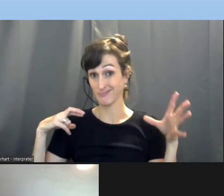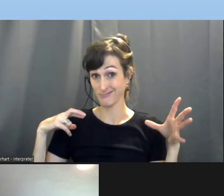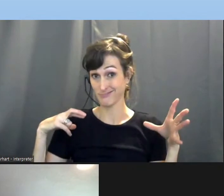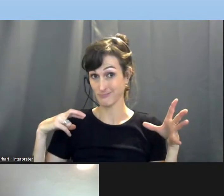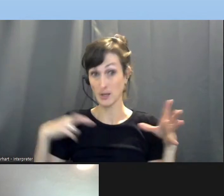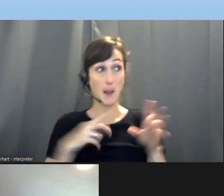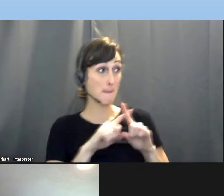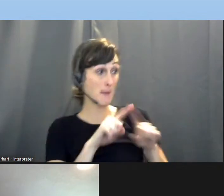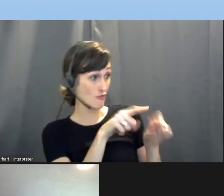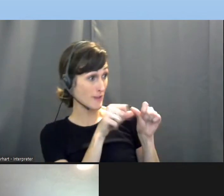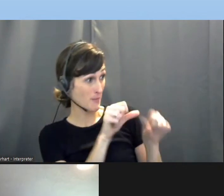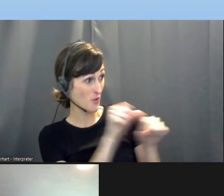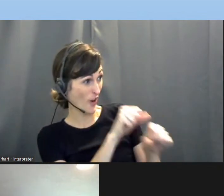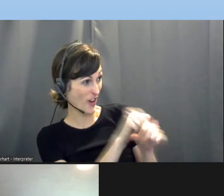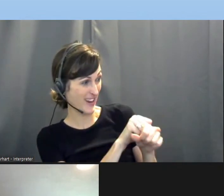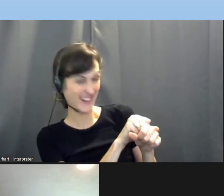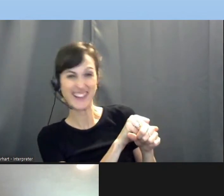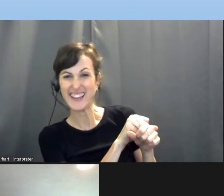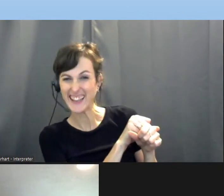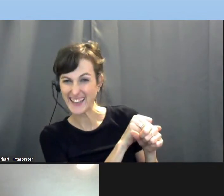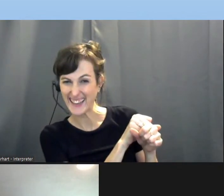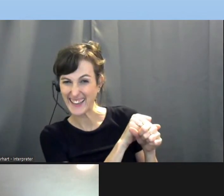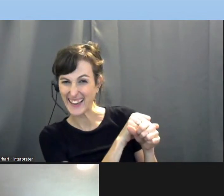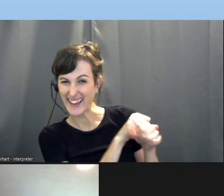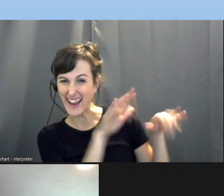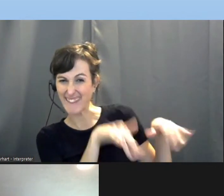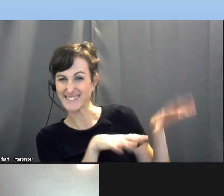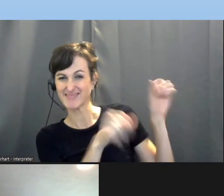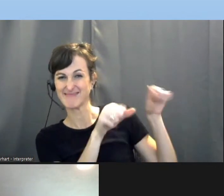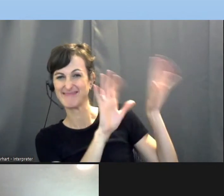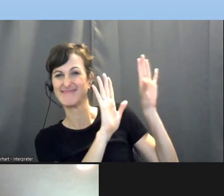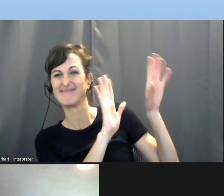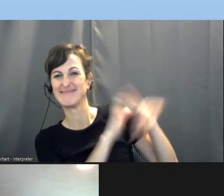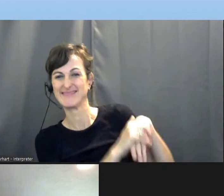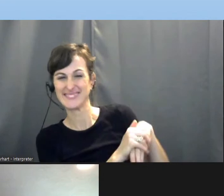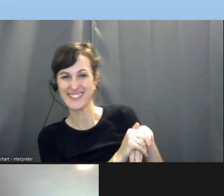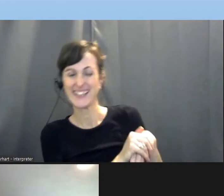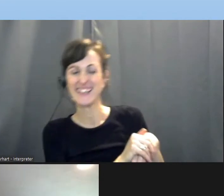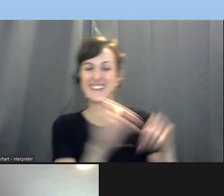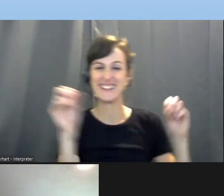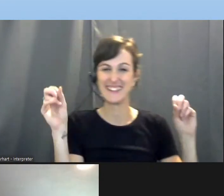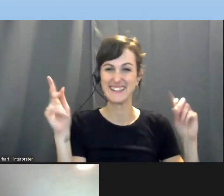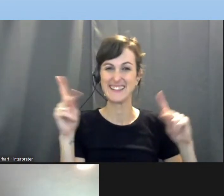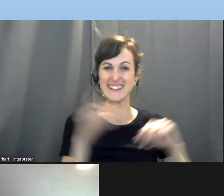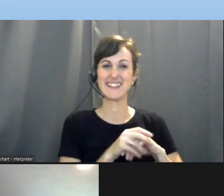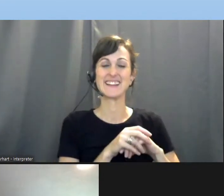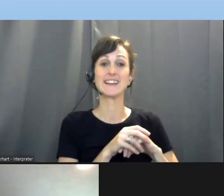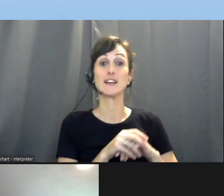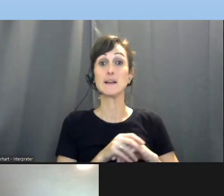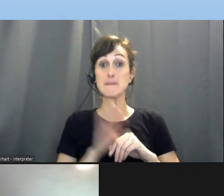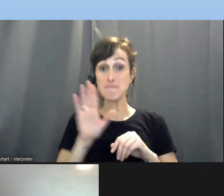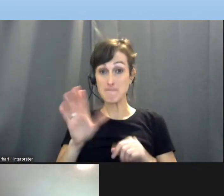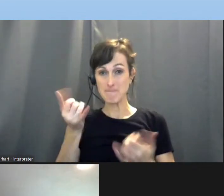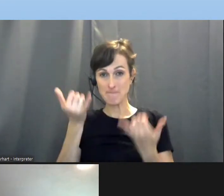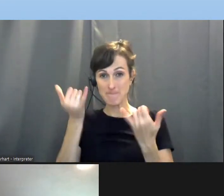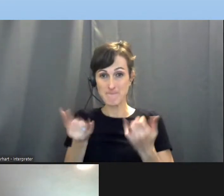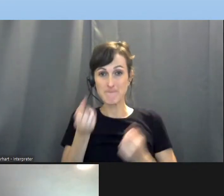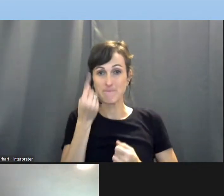working. You hadn't let up a bit. Okay, now I understand it.